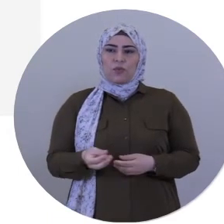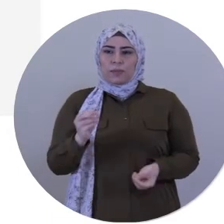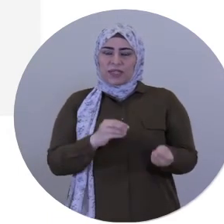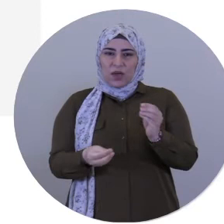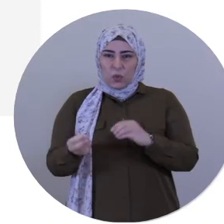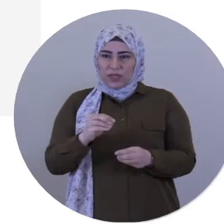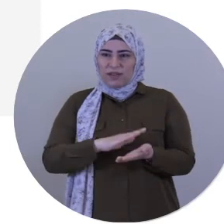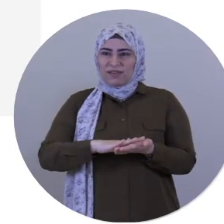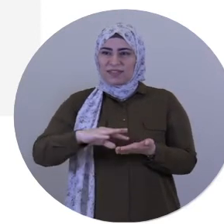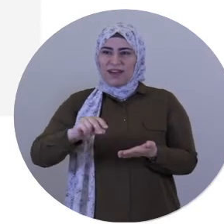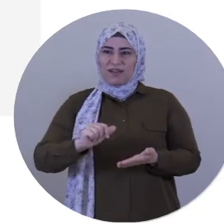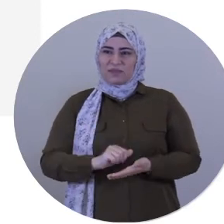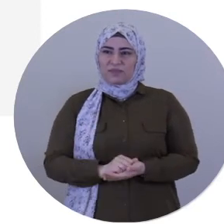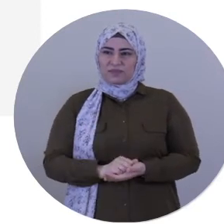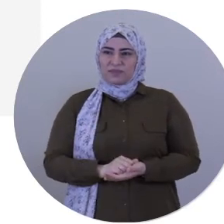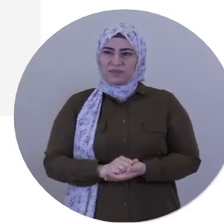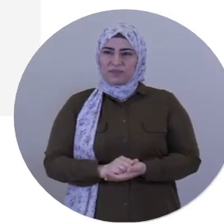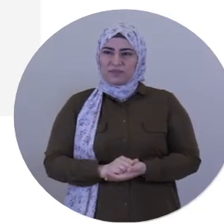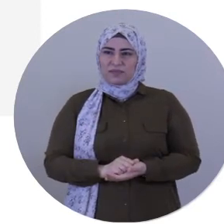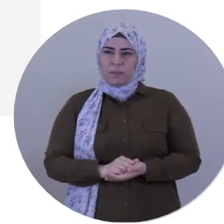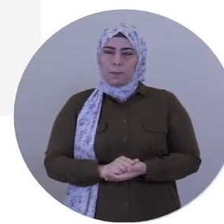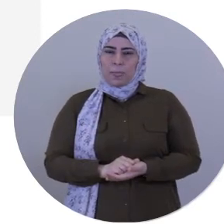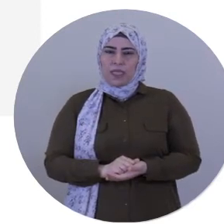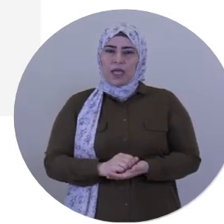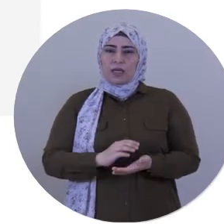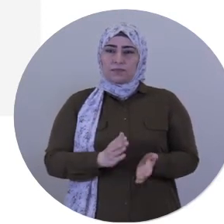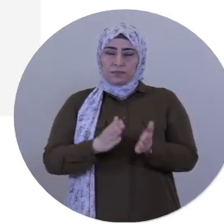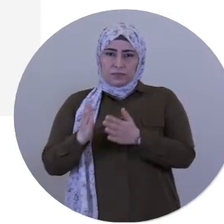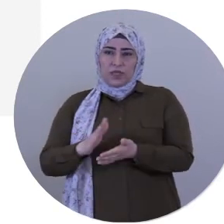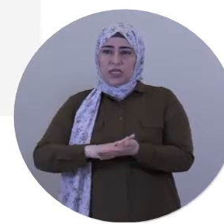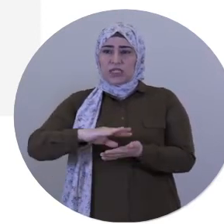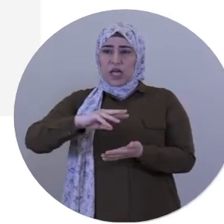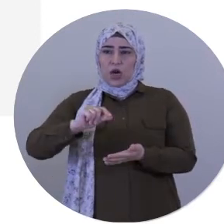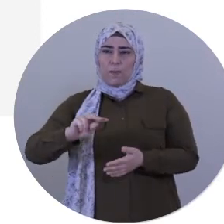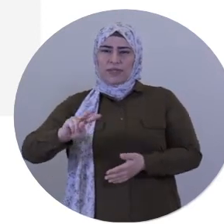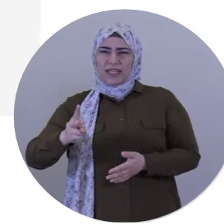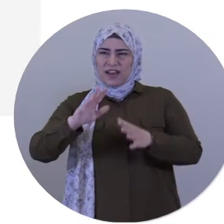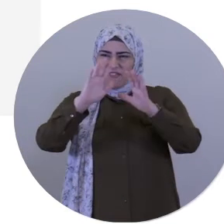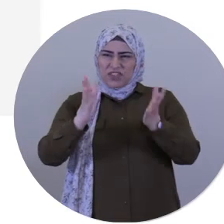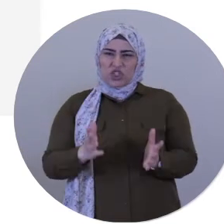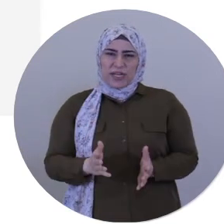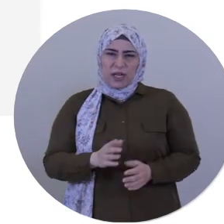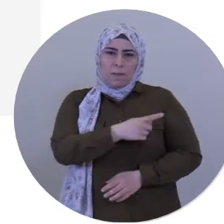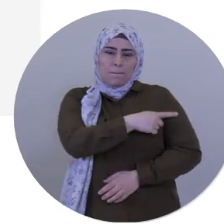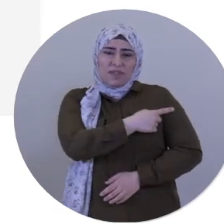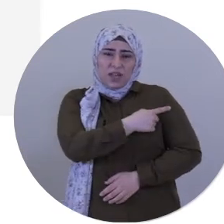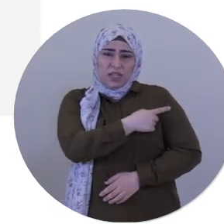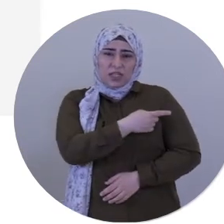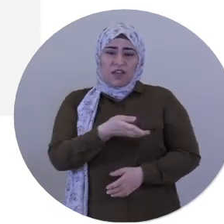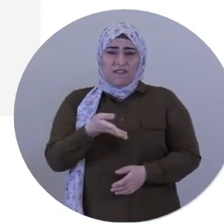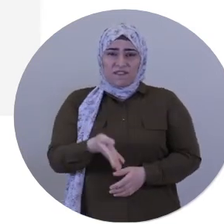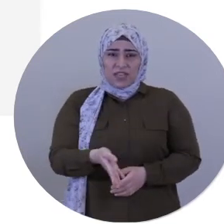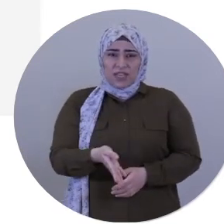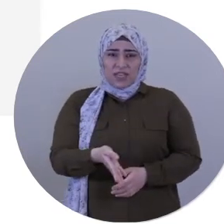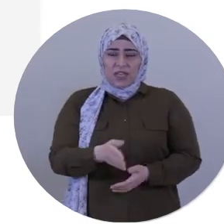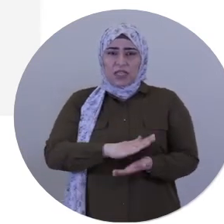Deserts differ greatly in appearance. Where sand is abundant, the winds may build sand hills or dunes. These